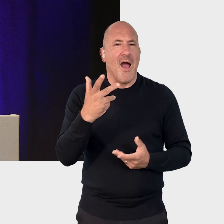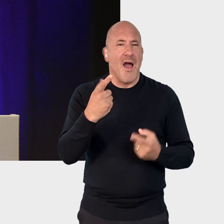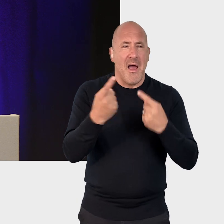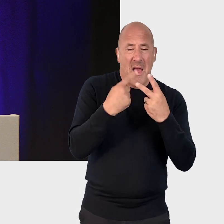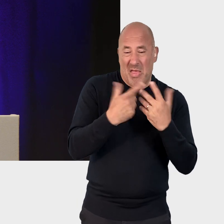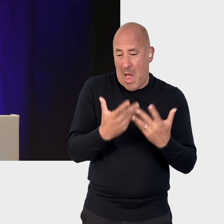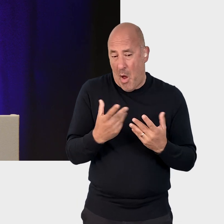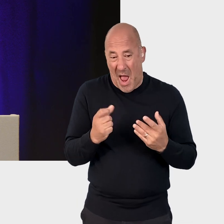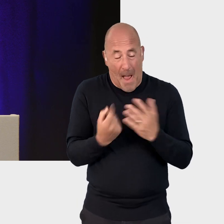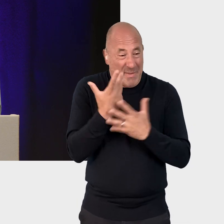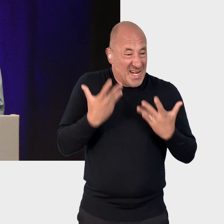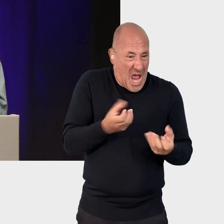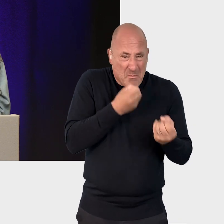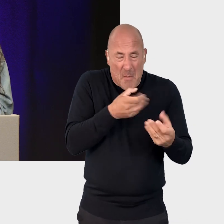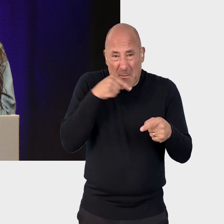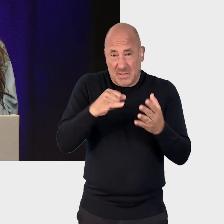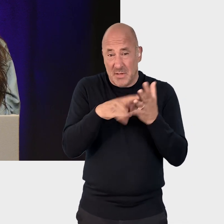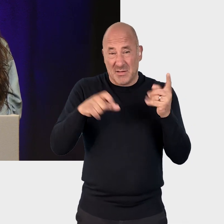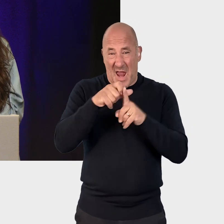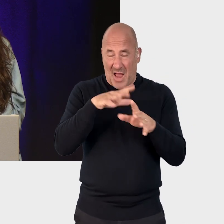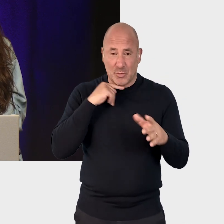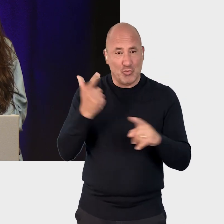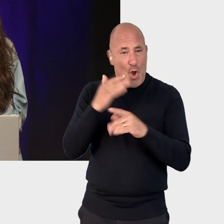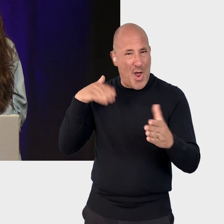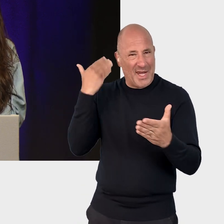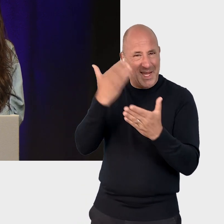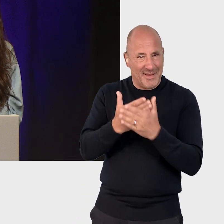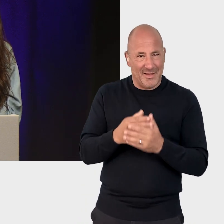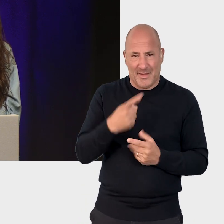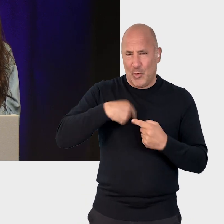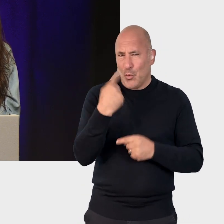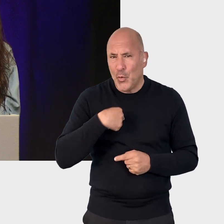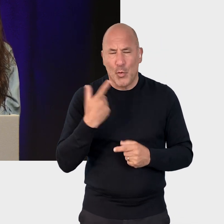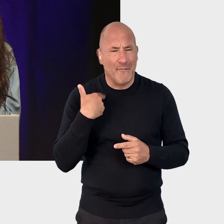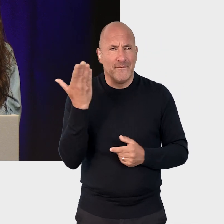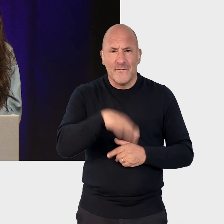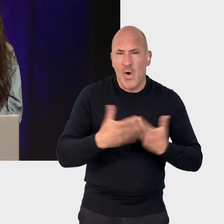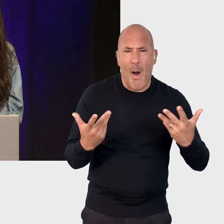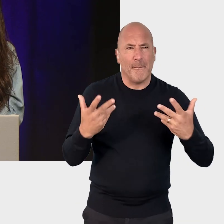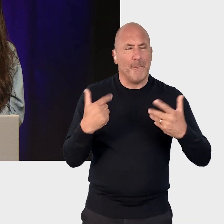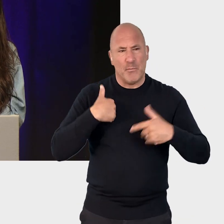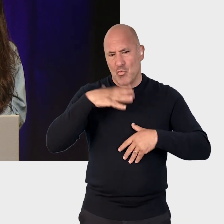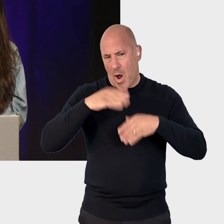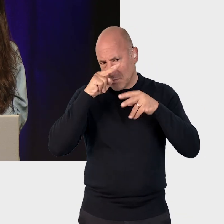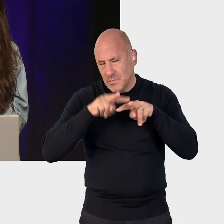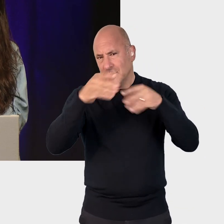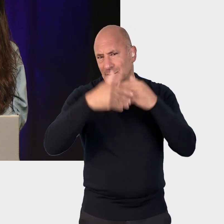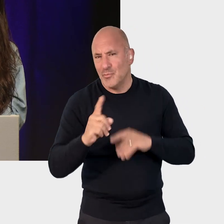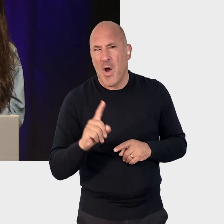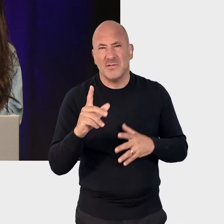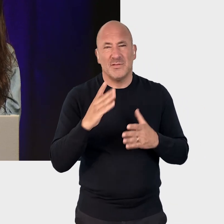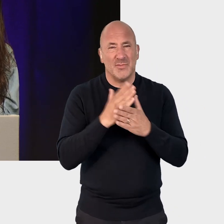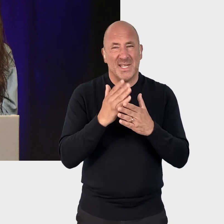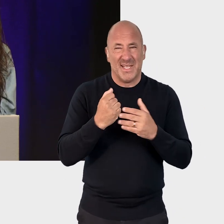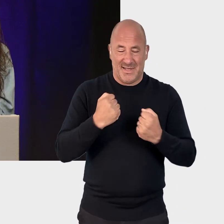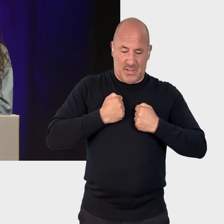deaths, marriages, places where we used to dance, the great things that are happening in Sunderland right now, who we are, where we've